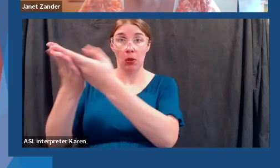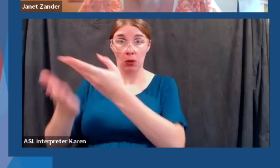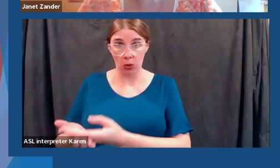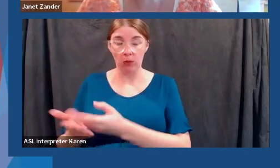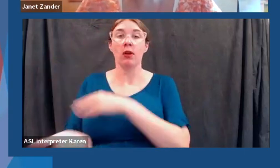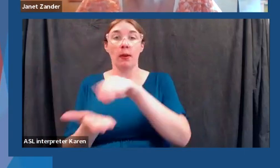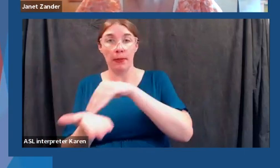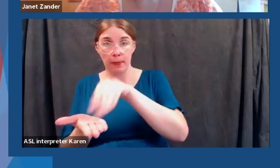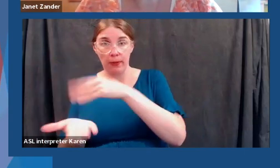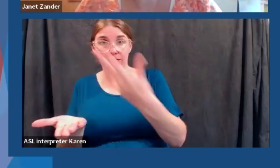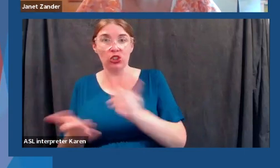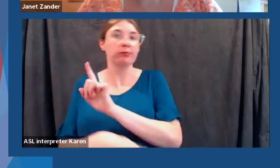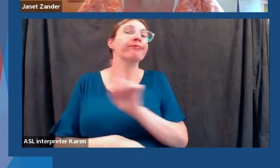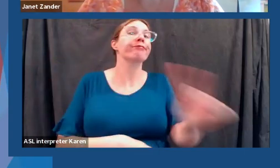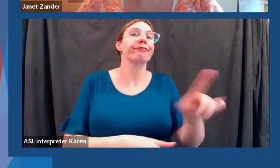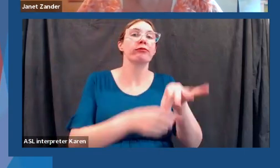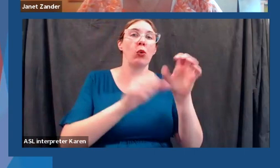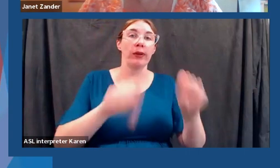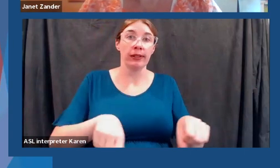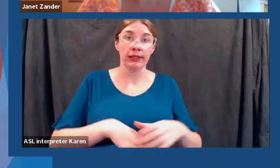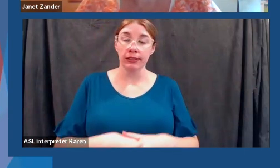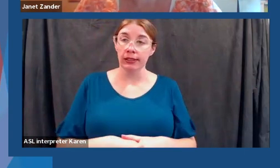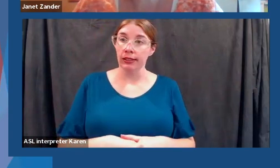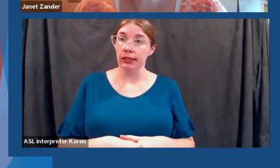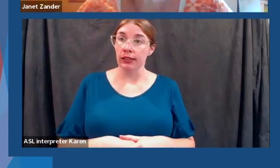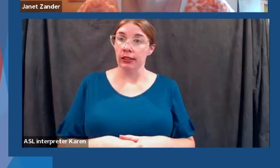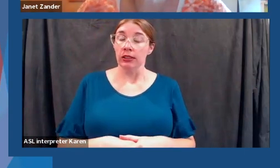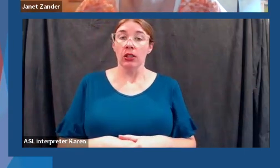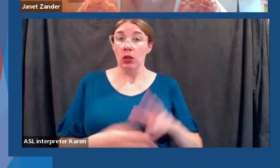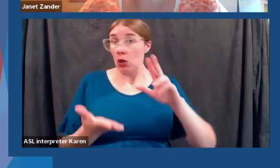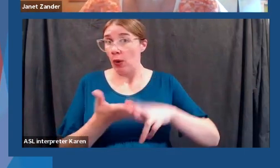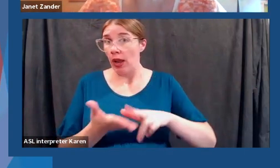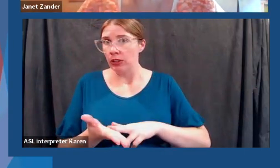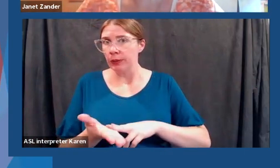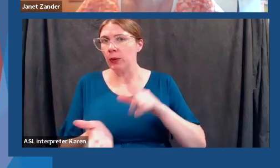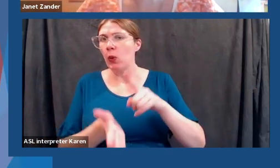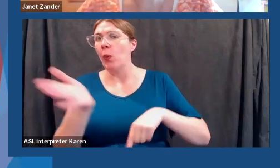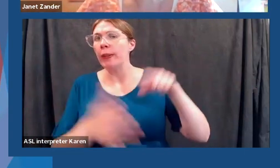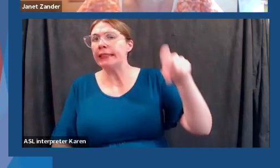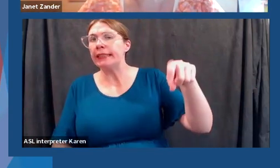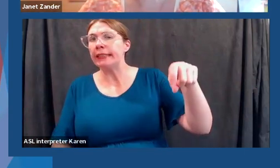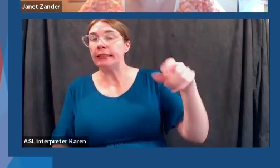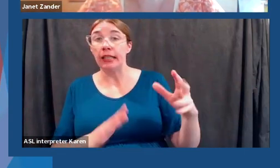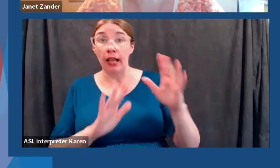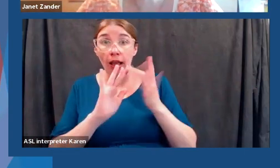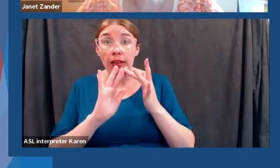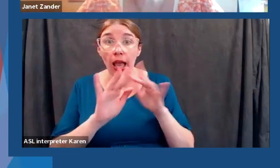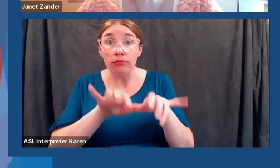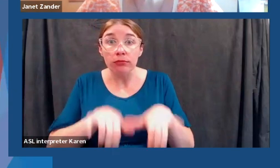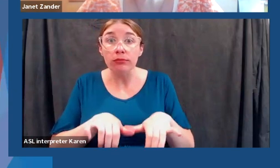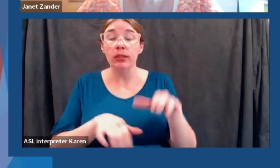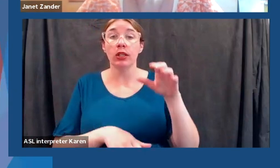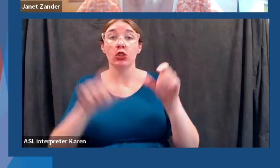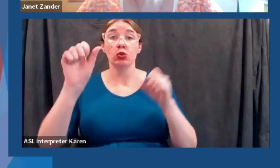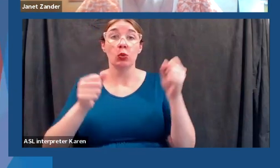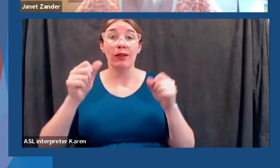So a little more detail about what's needed to register. So again, online, a driver's license, an ID